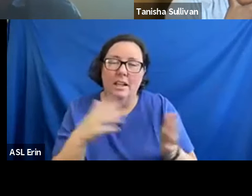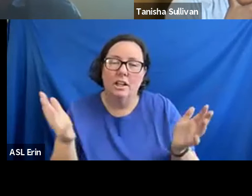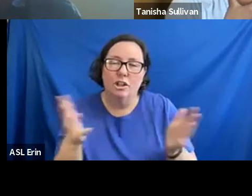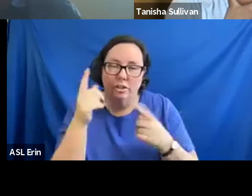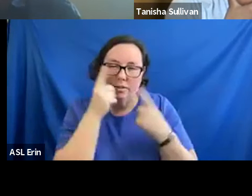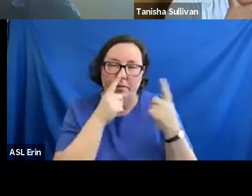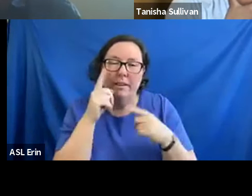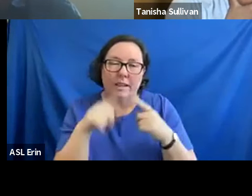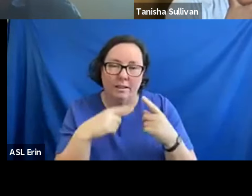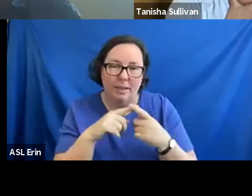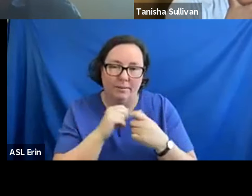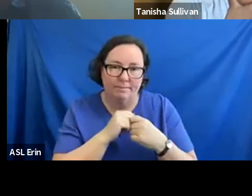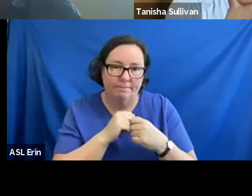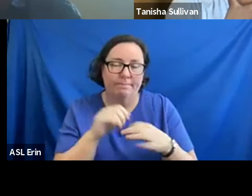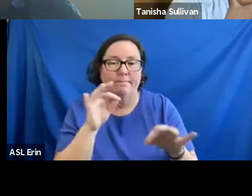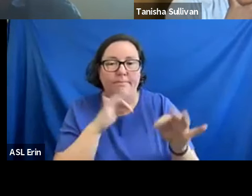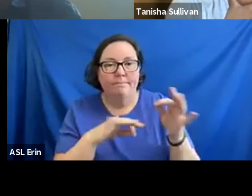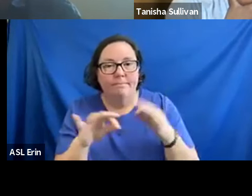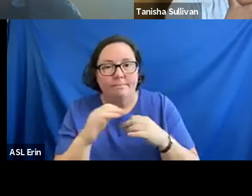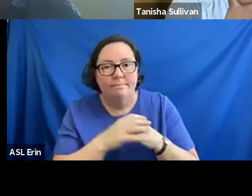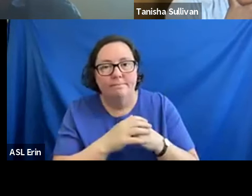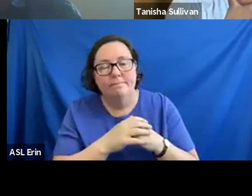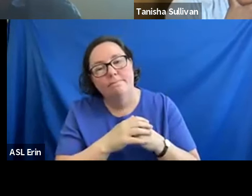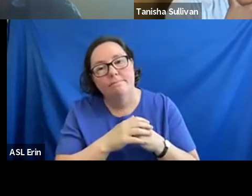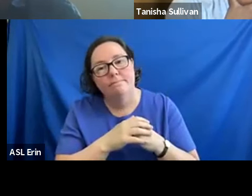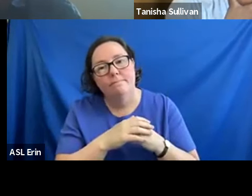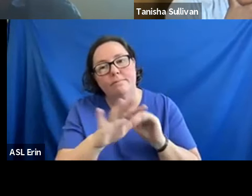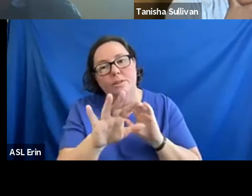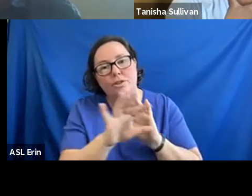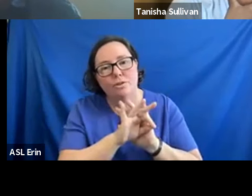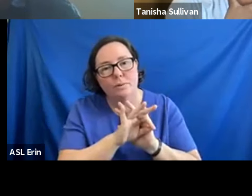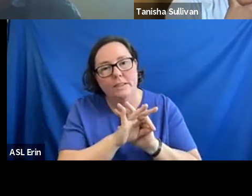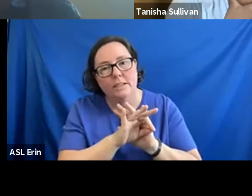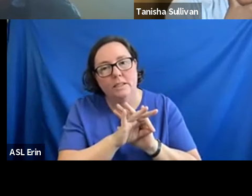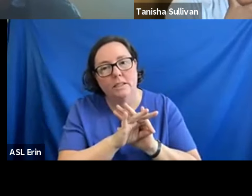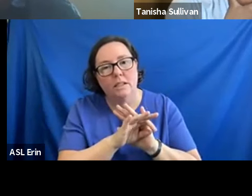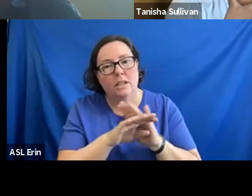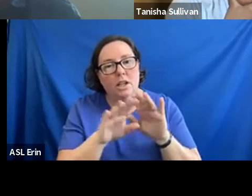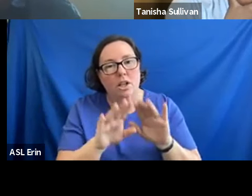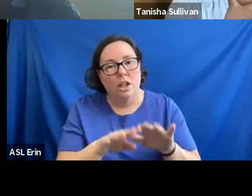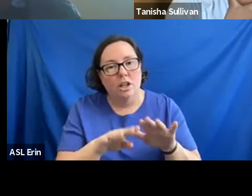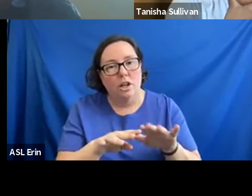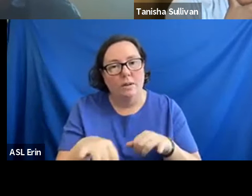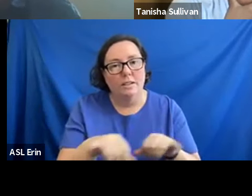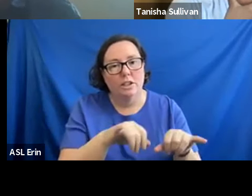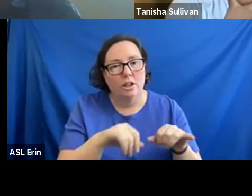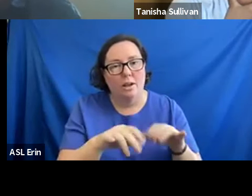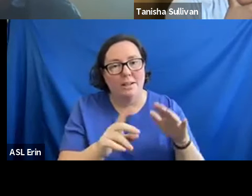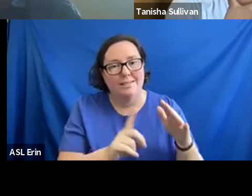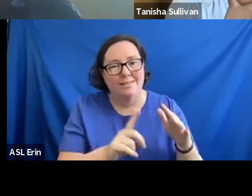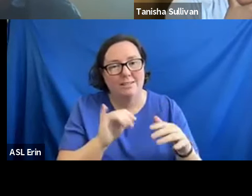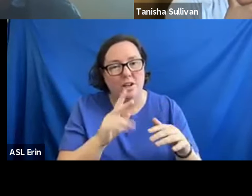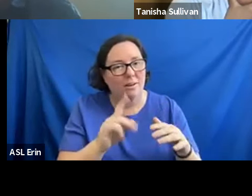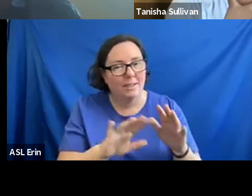think about rather than choosing lowest common denominator. You're having